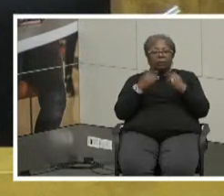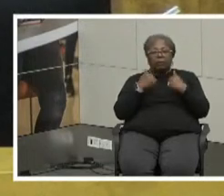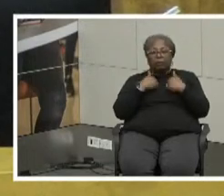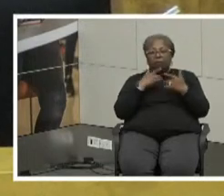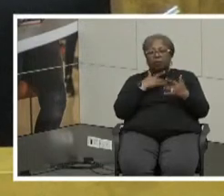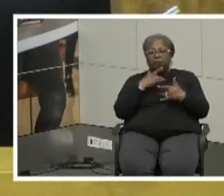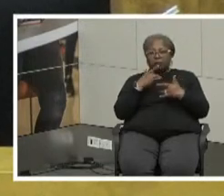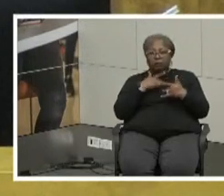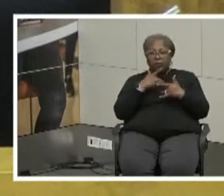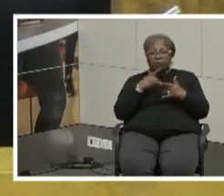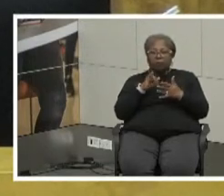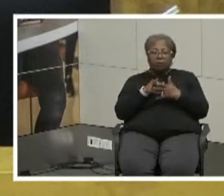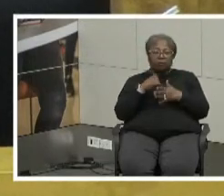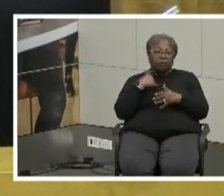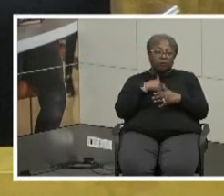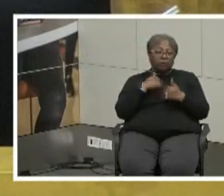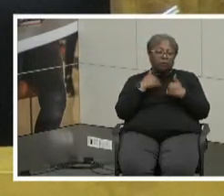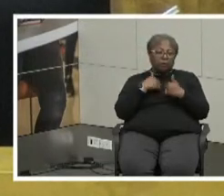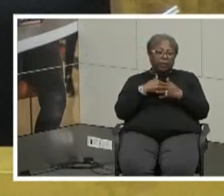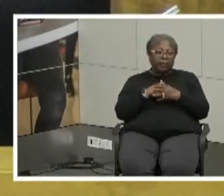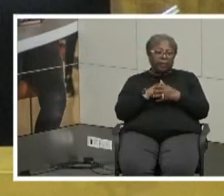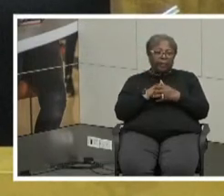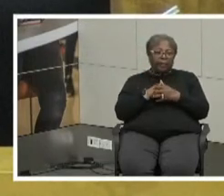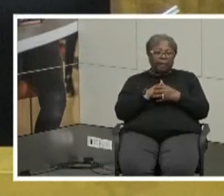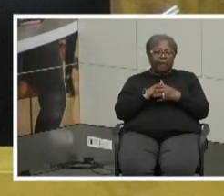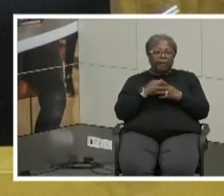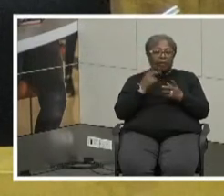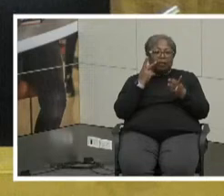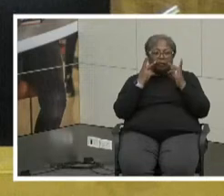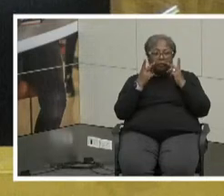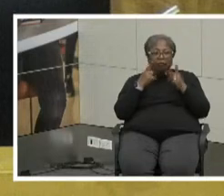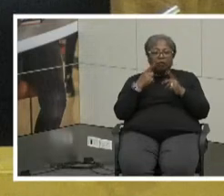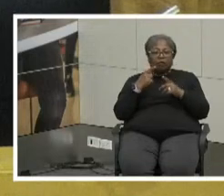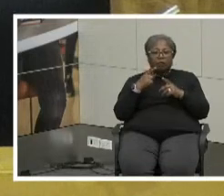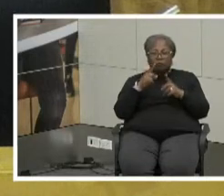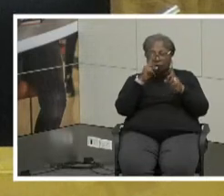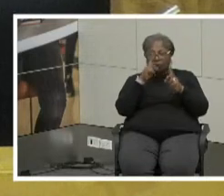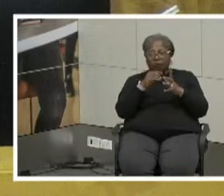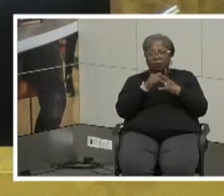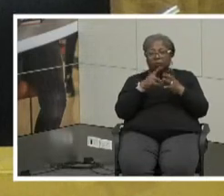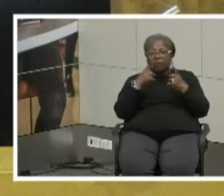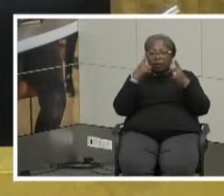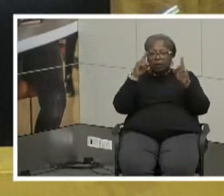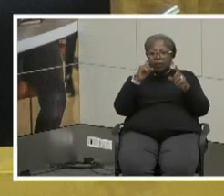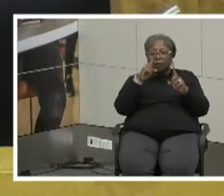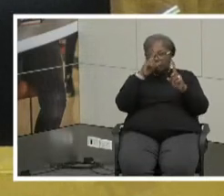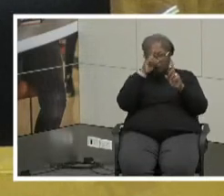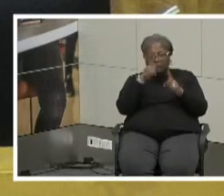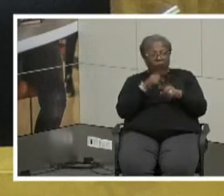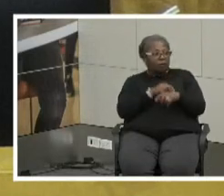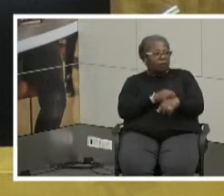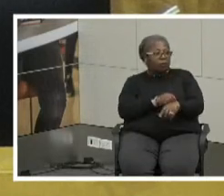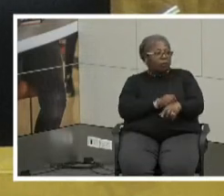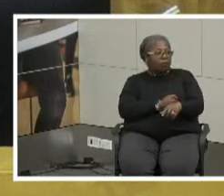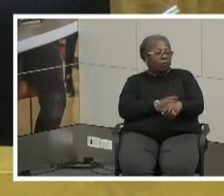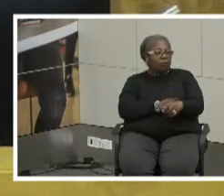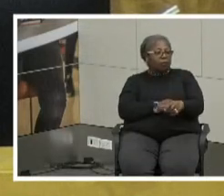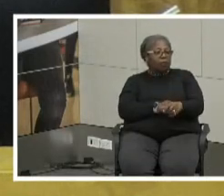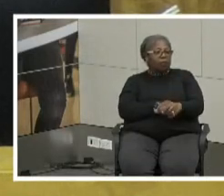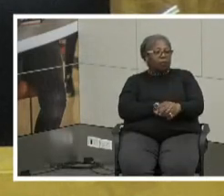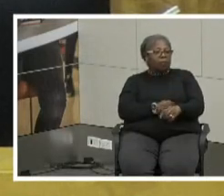concerns we have with it okay vision and goals one student outcome goals um under the preparing to